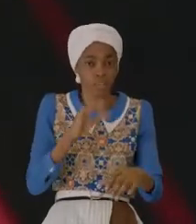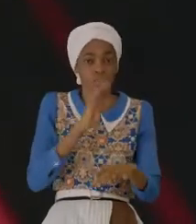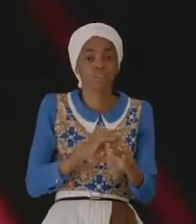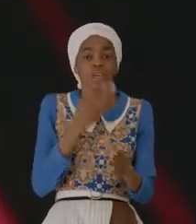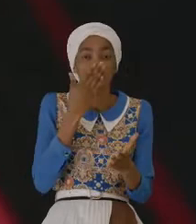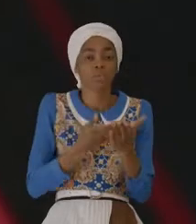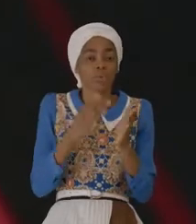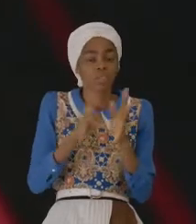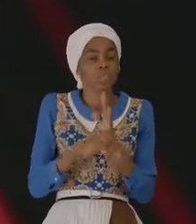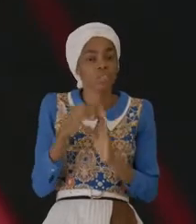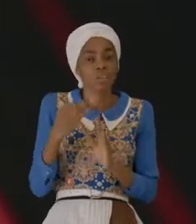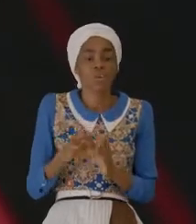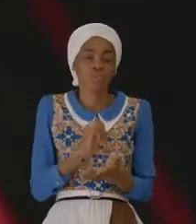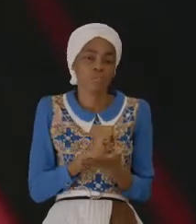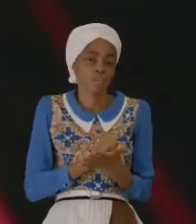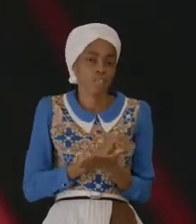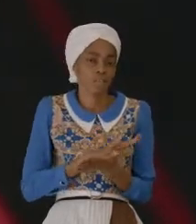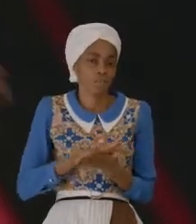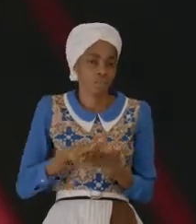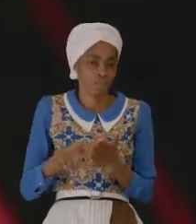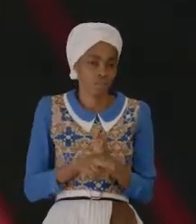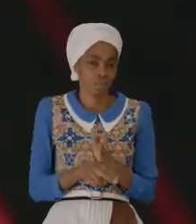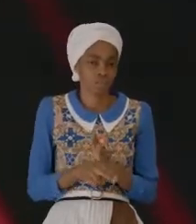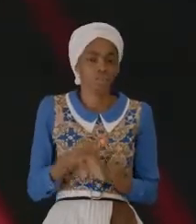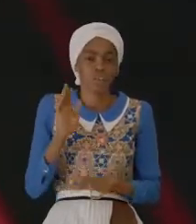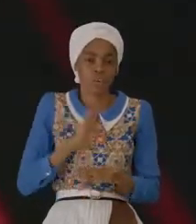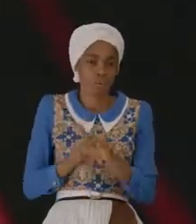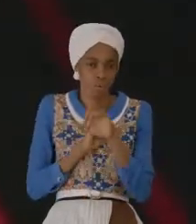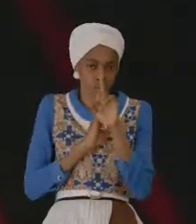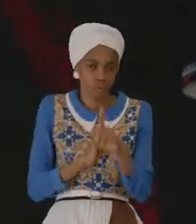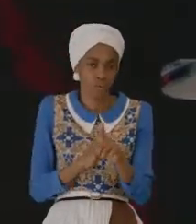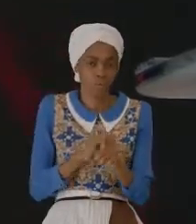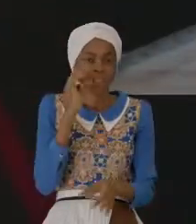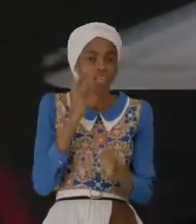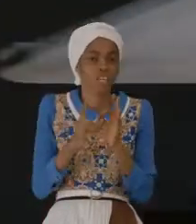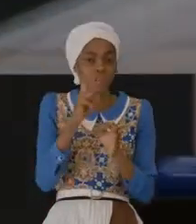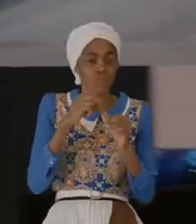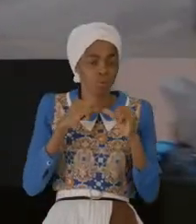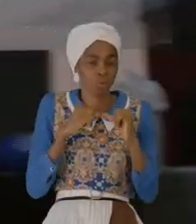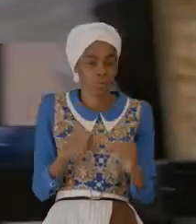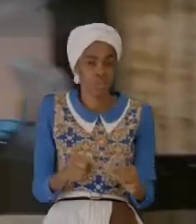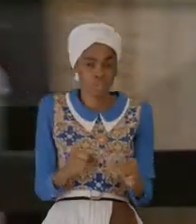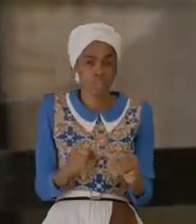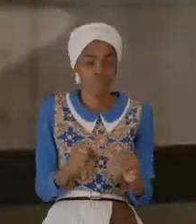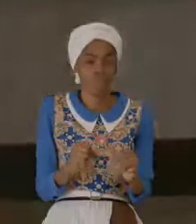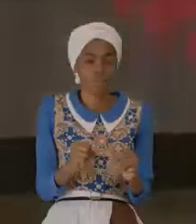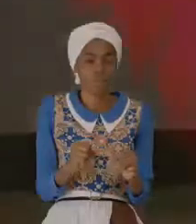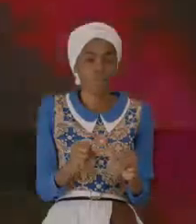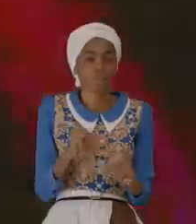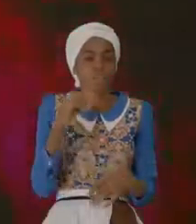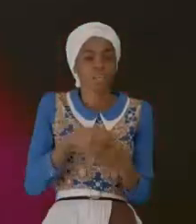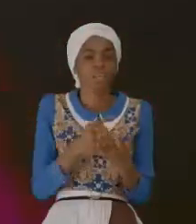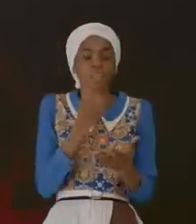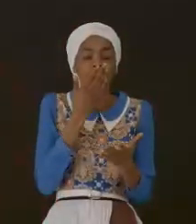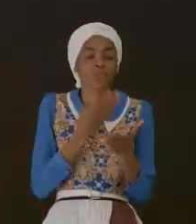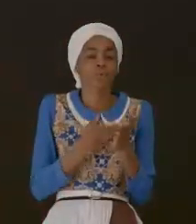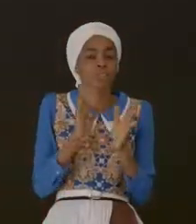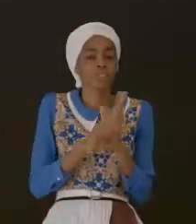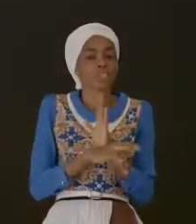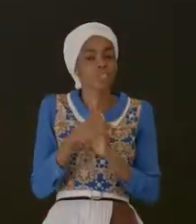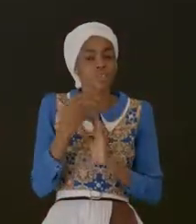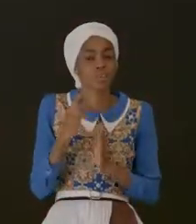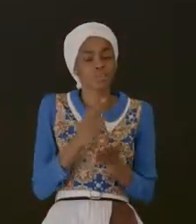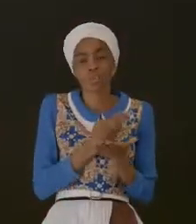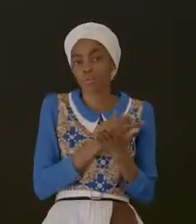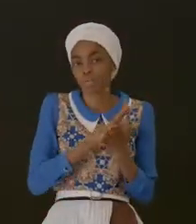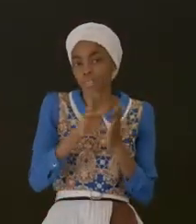goodness of sanctification on you if you continue in the goodness of the